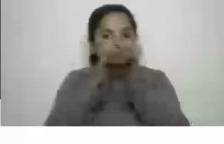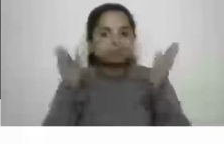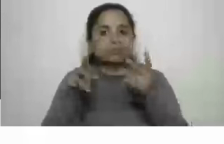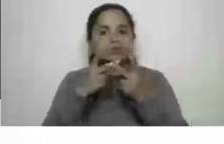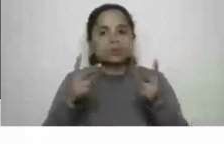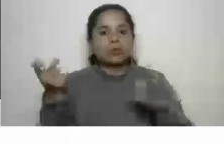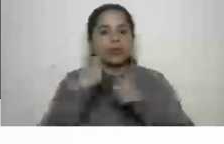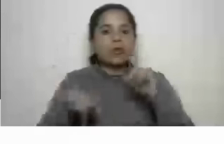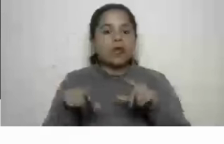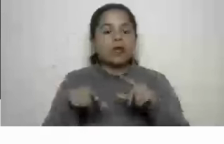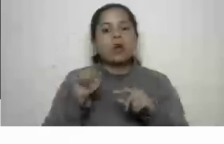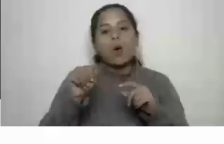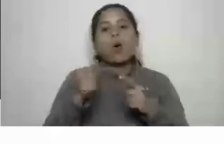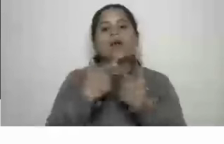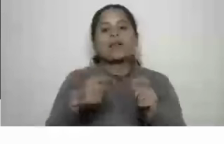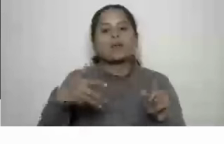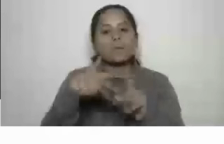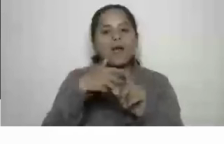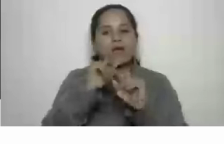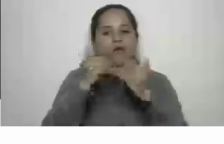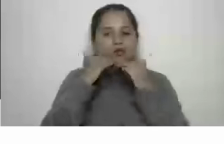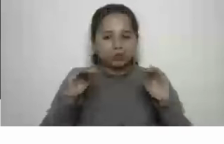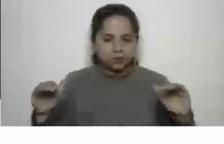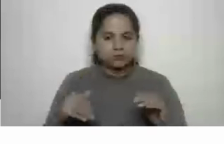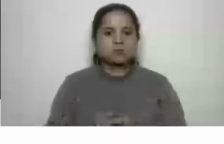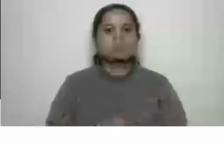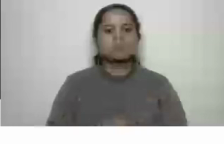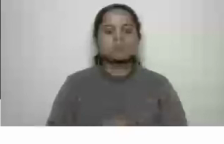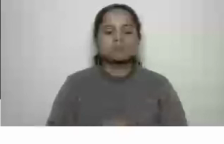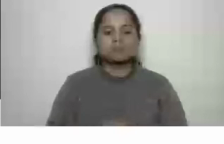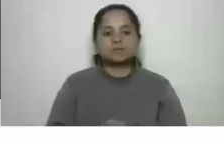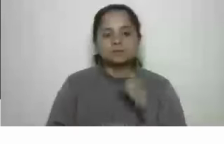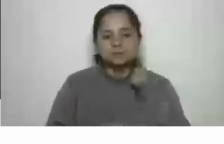background of students. So,